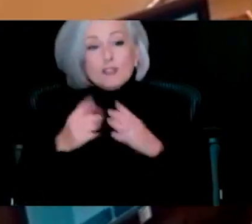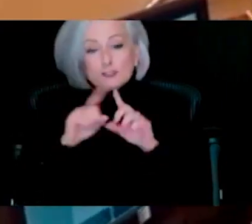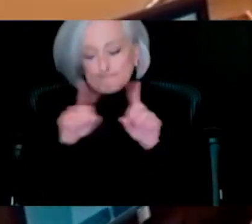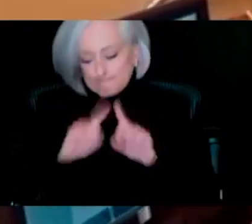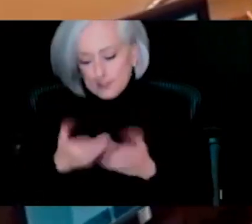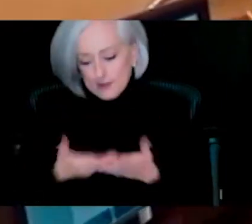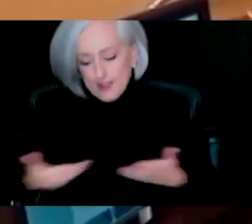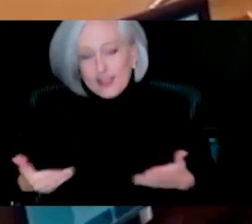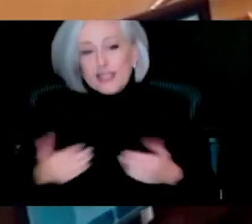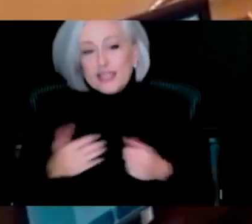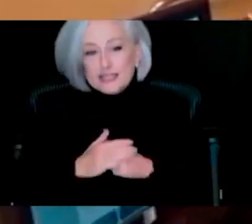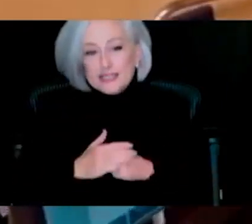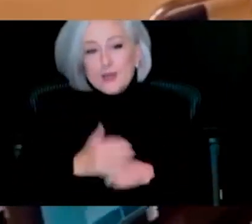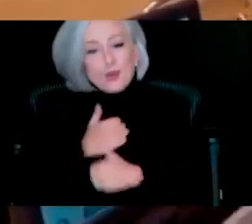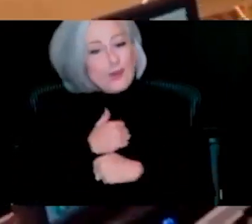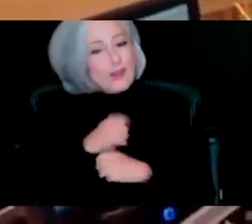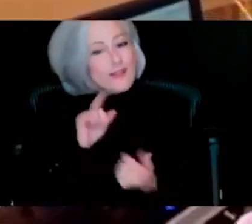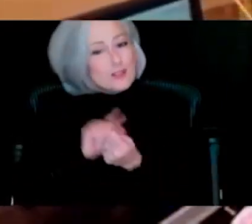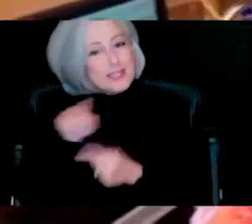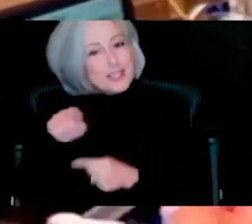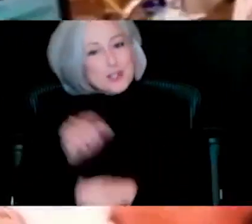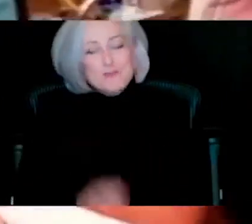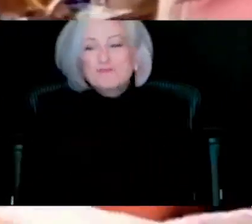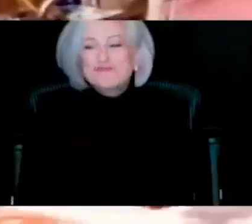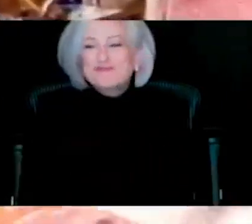and we'd love to meet you. You never back.